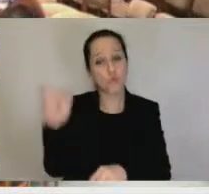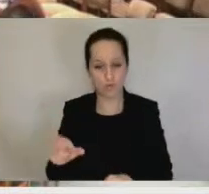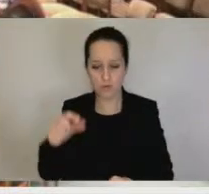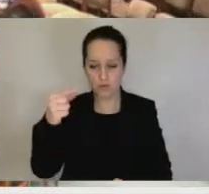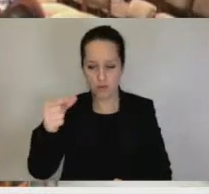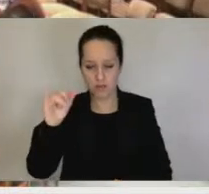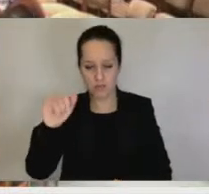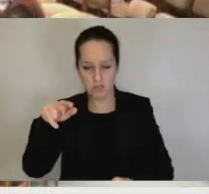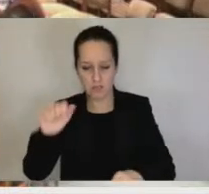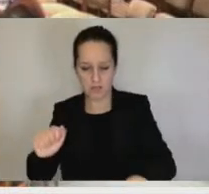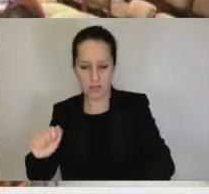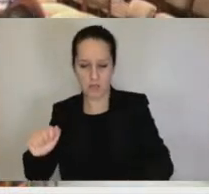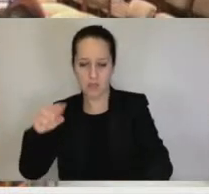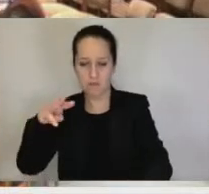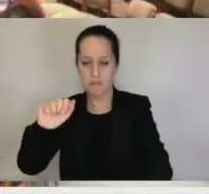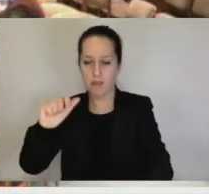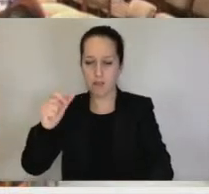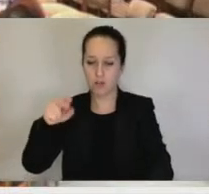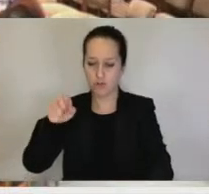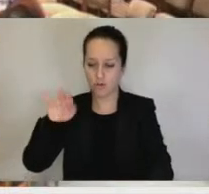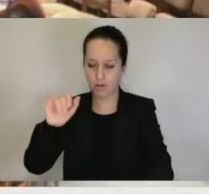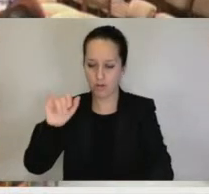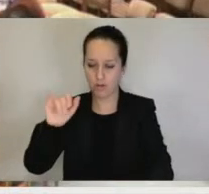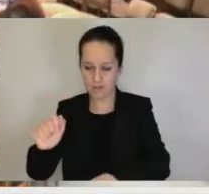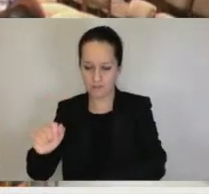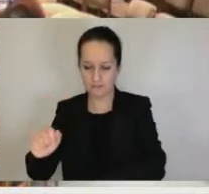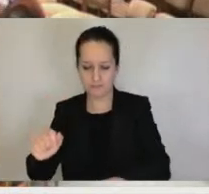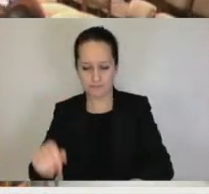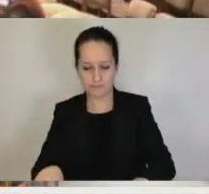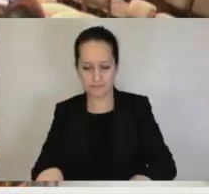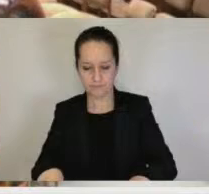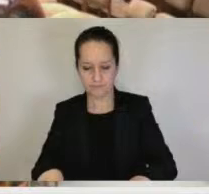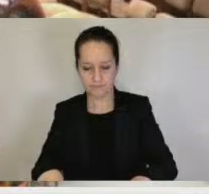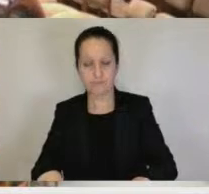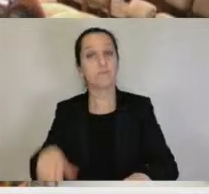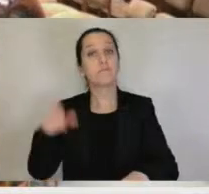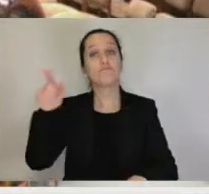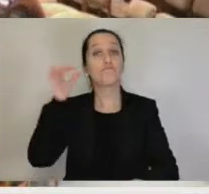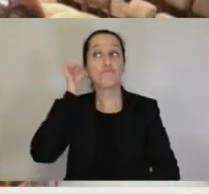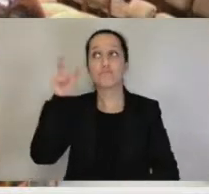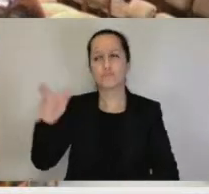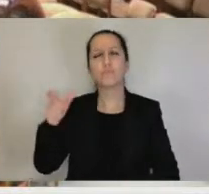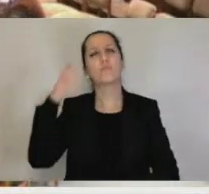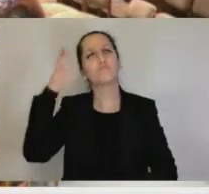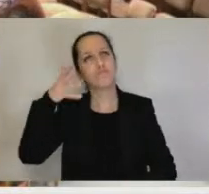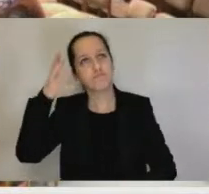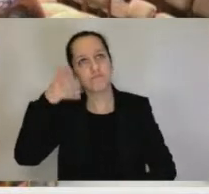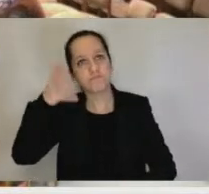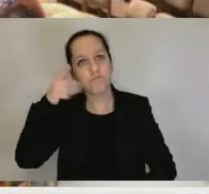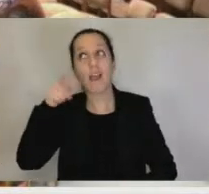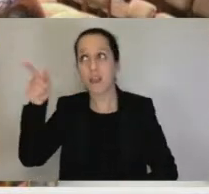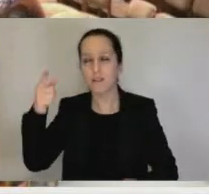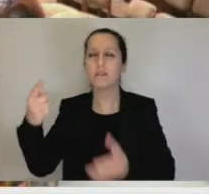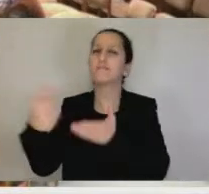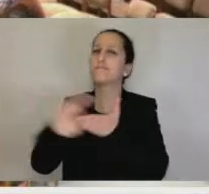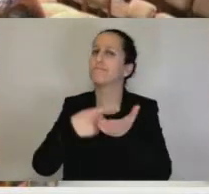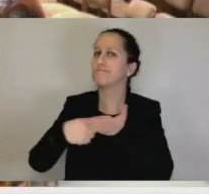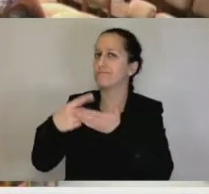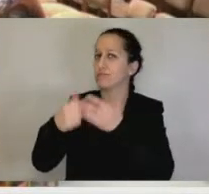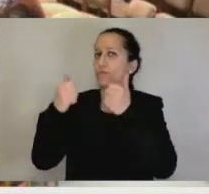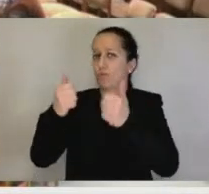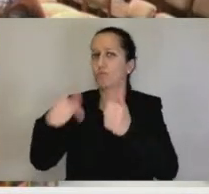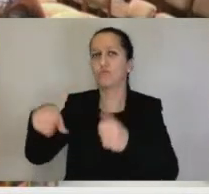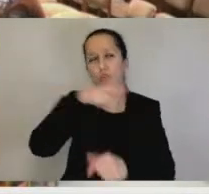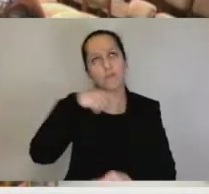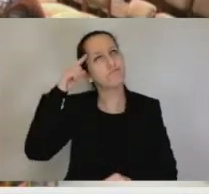the word sent by Ms. Magnolia and her important contribution